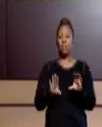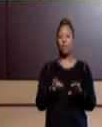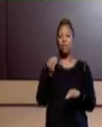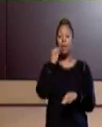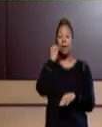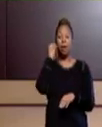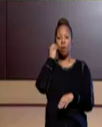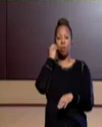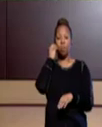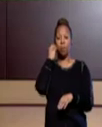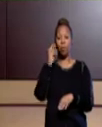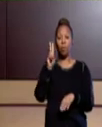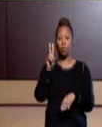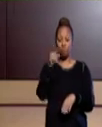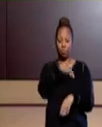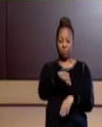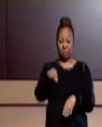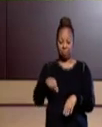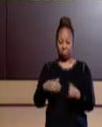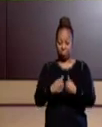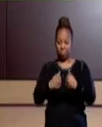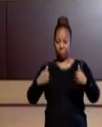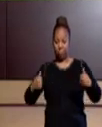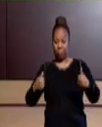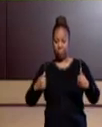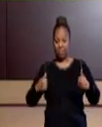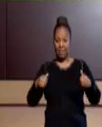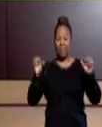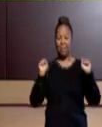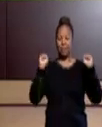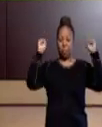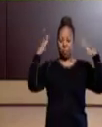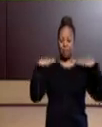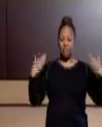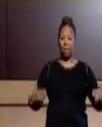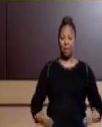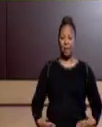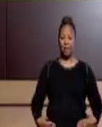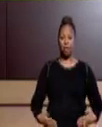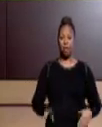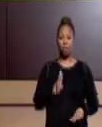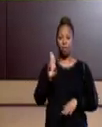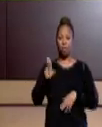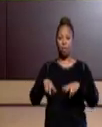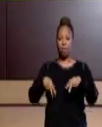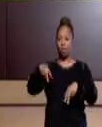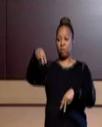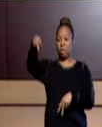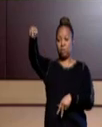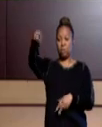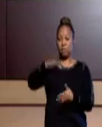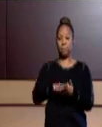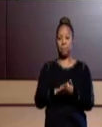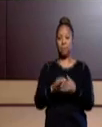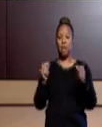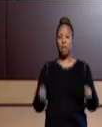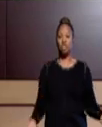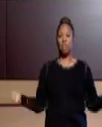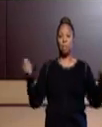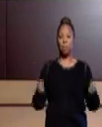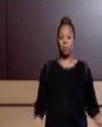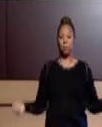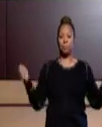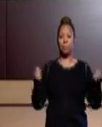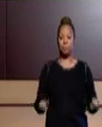home mm-hmm. with 2 feet of space that will give you a full body workout. So using your stairs, by the way, jumping rope, air